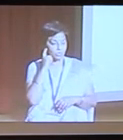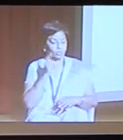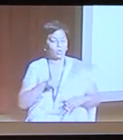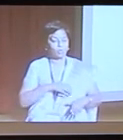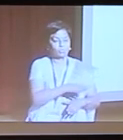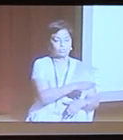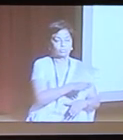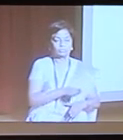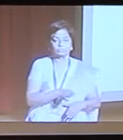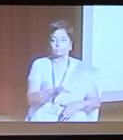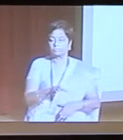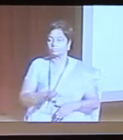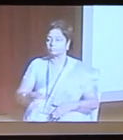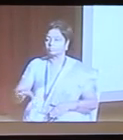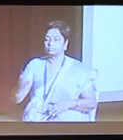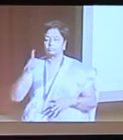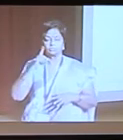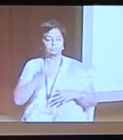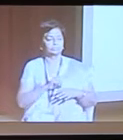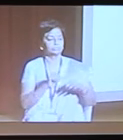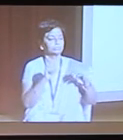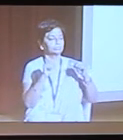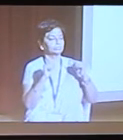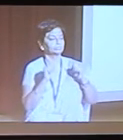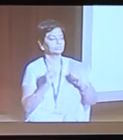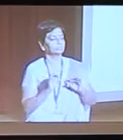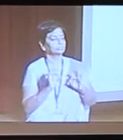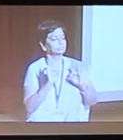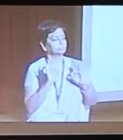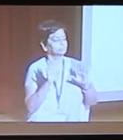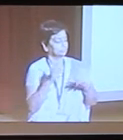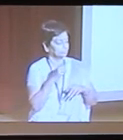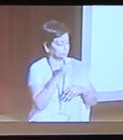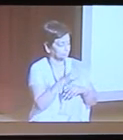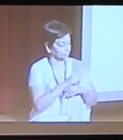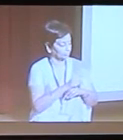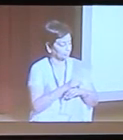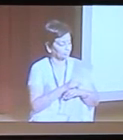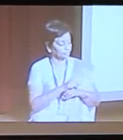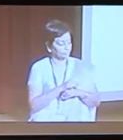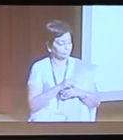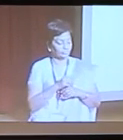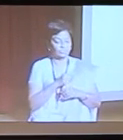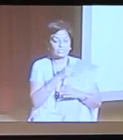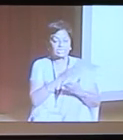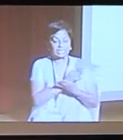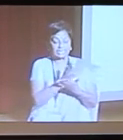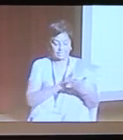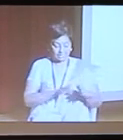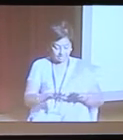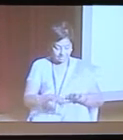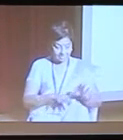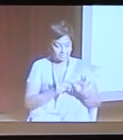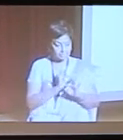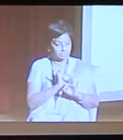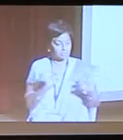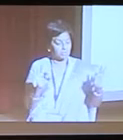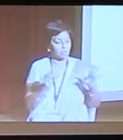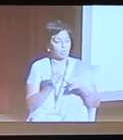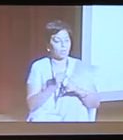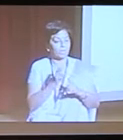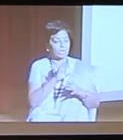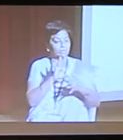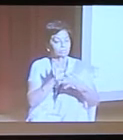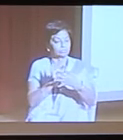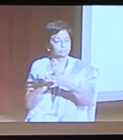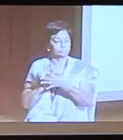painting would only confuse the blind explorer, who would almost certainly find it impossible to